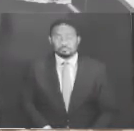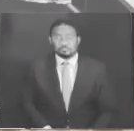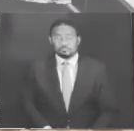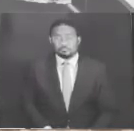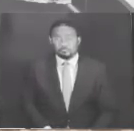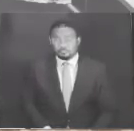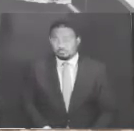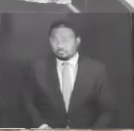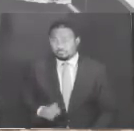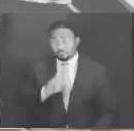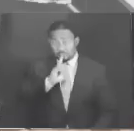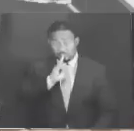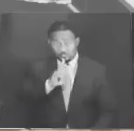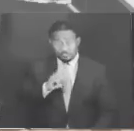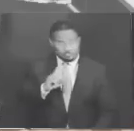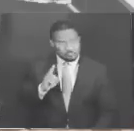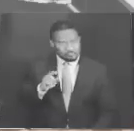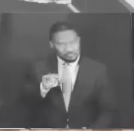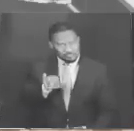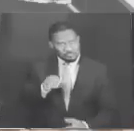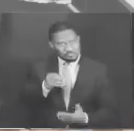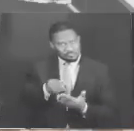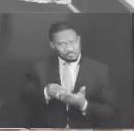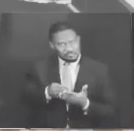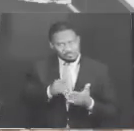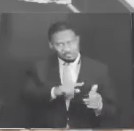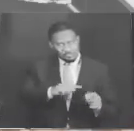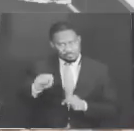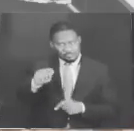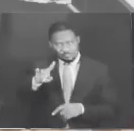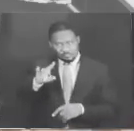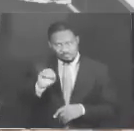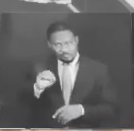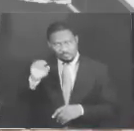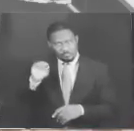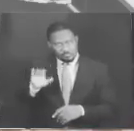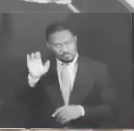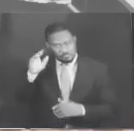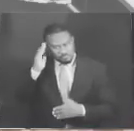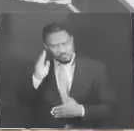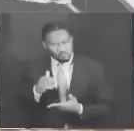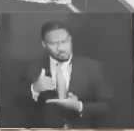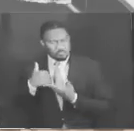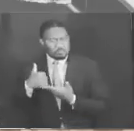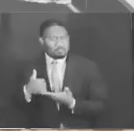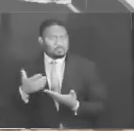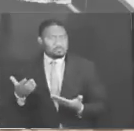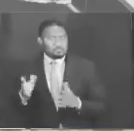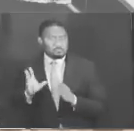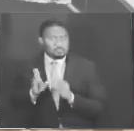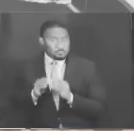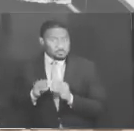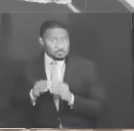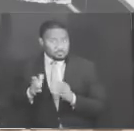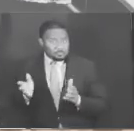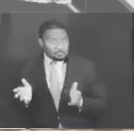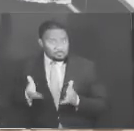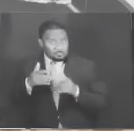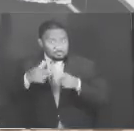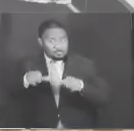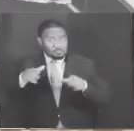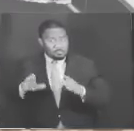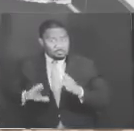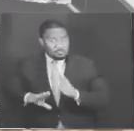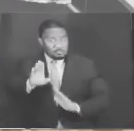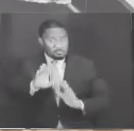this measure will empower assemblies to drive economic growth at the local level and deepen the process of decentralization.